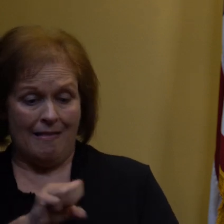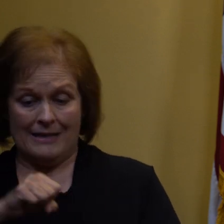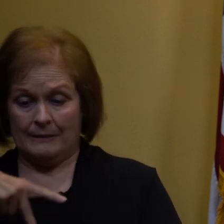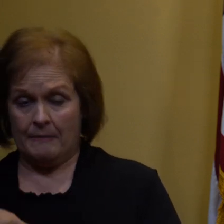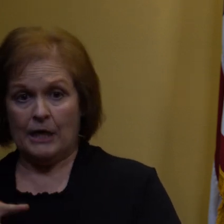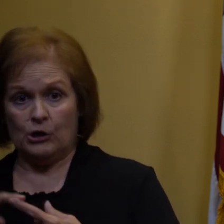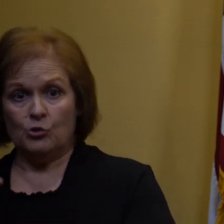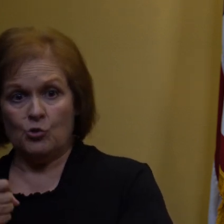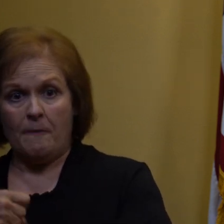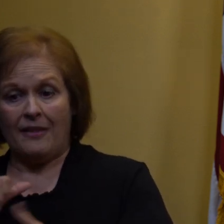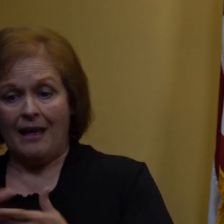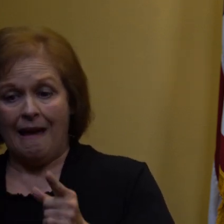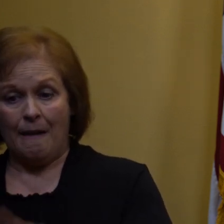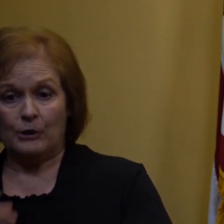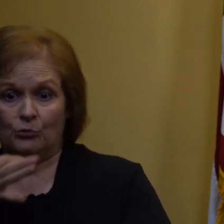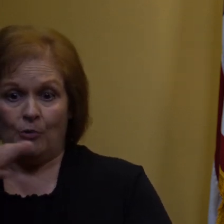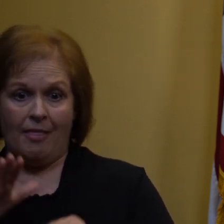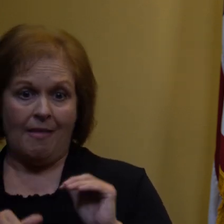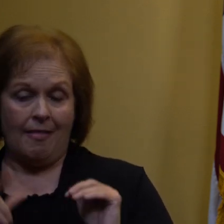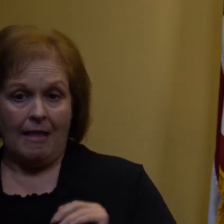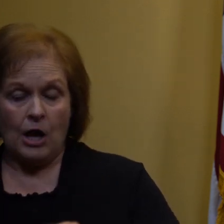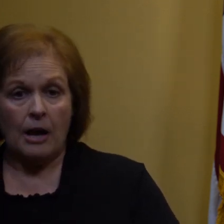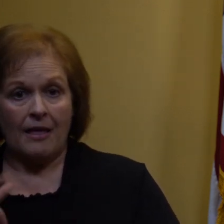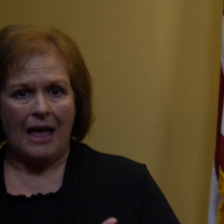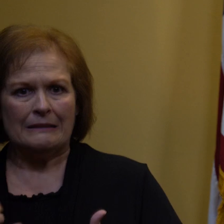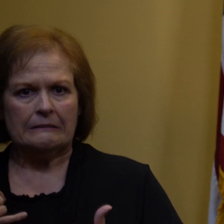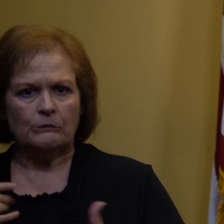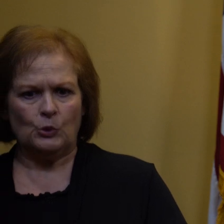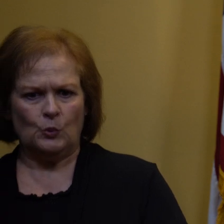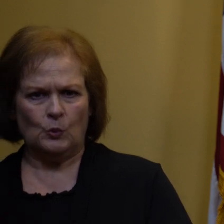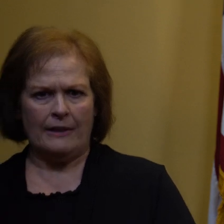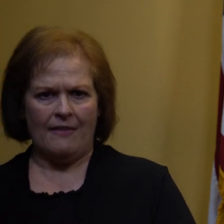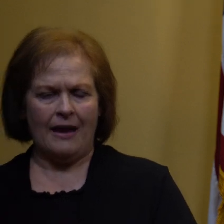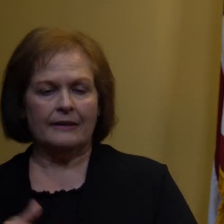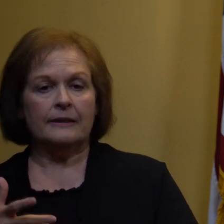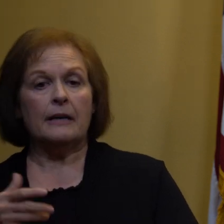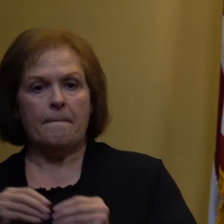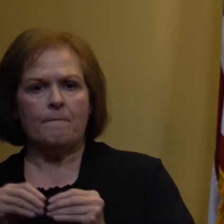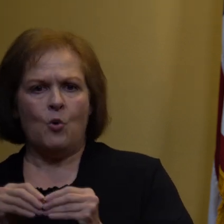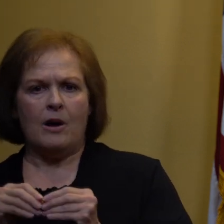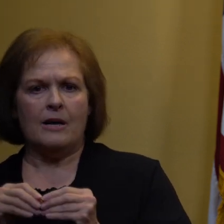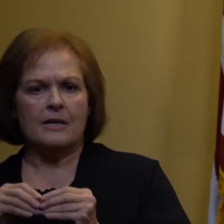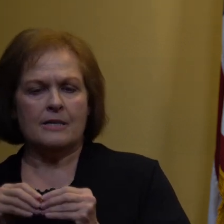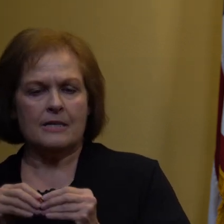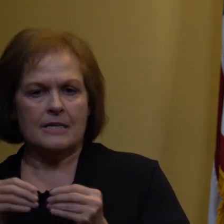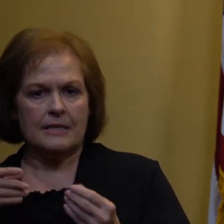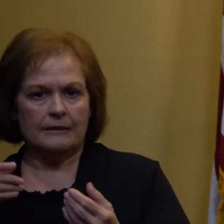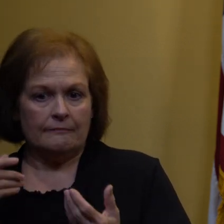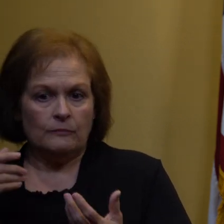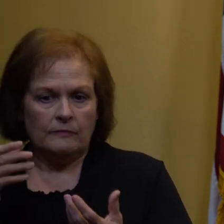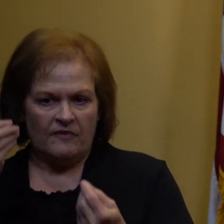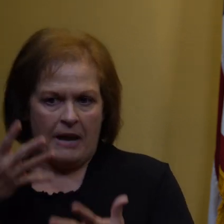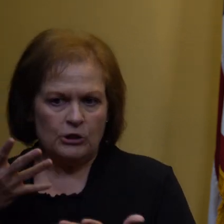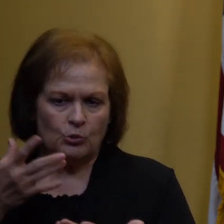make that happen sooner rather than later. But that's in the works right now, I will say. More to come on that, meaning when that will be activated. Like